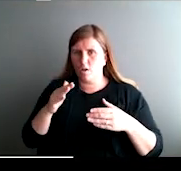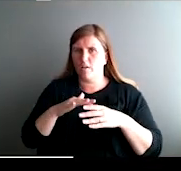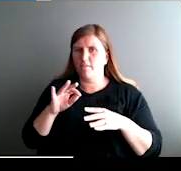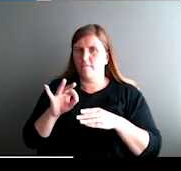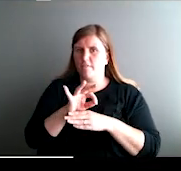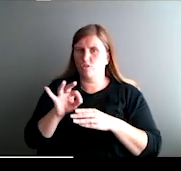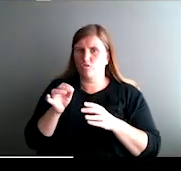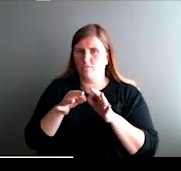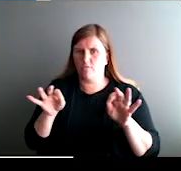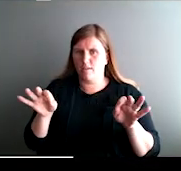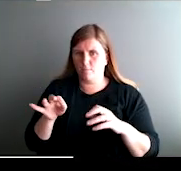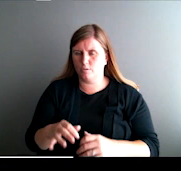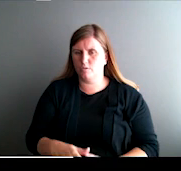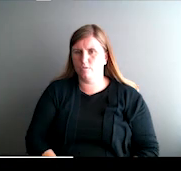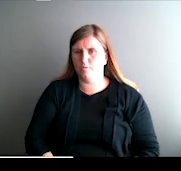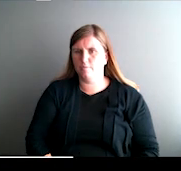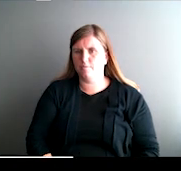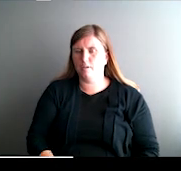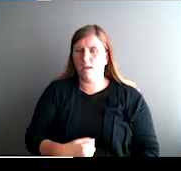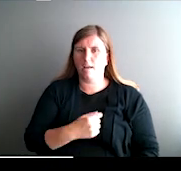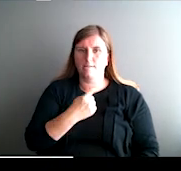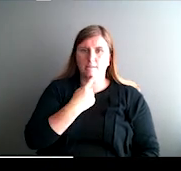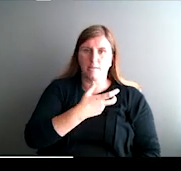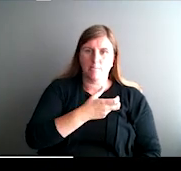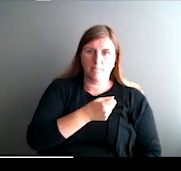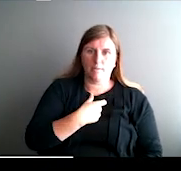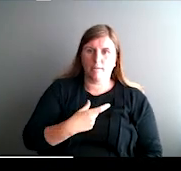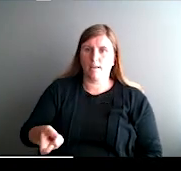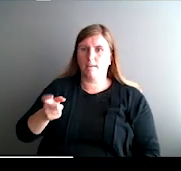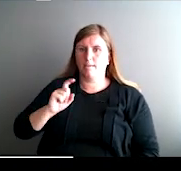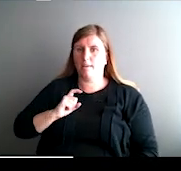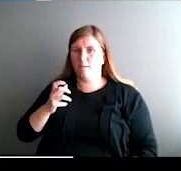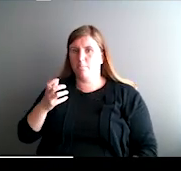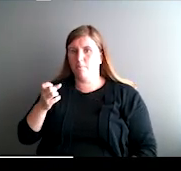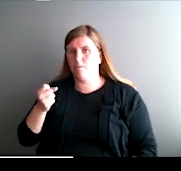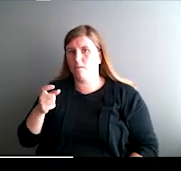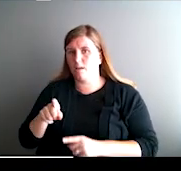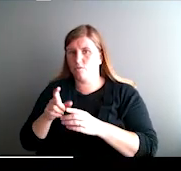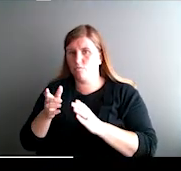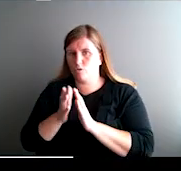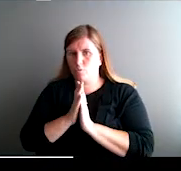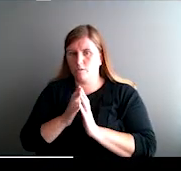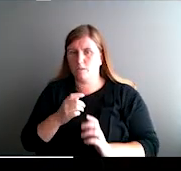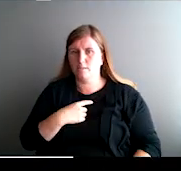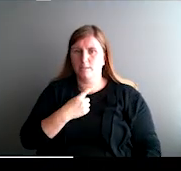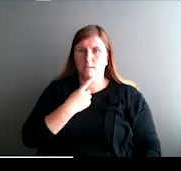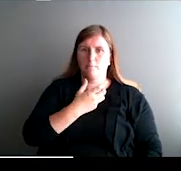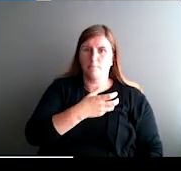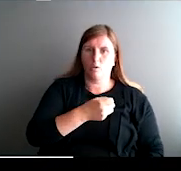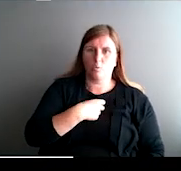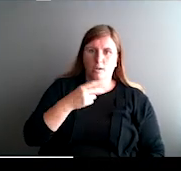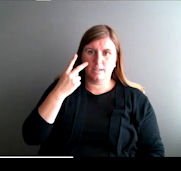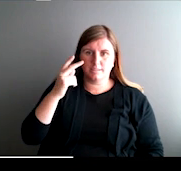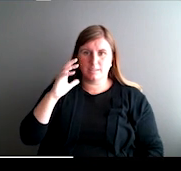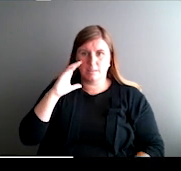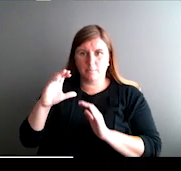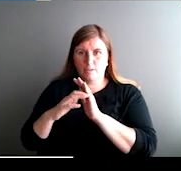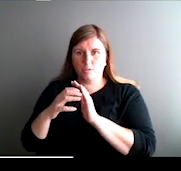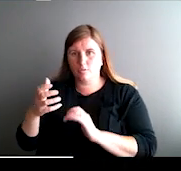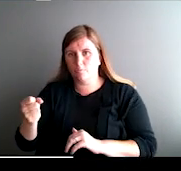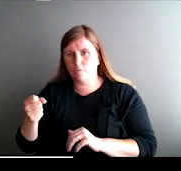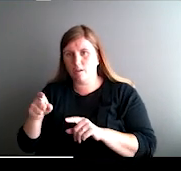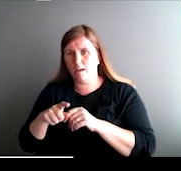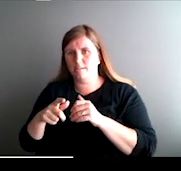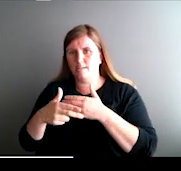language. I say milk, I get milk as a request. I say milk when I see a picture of milk as